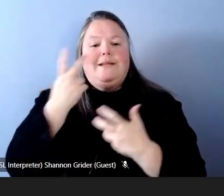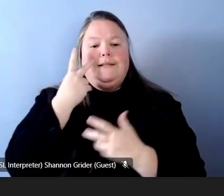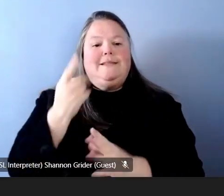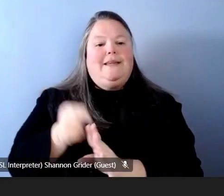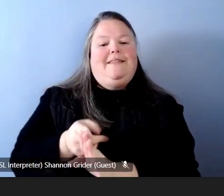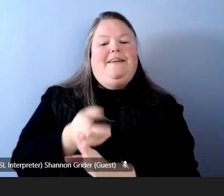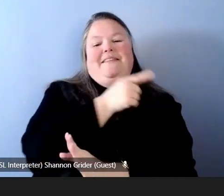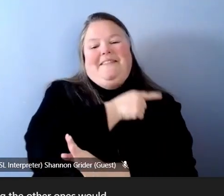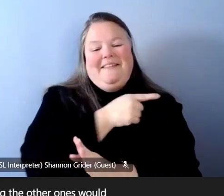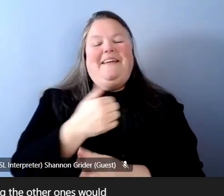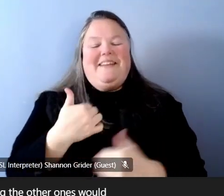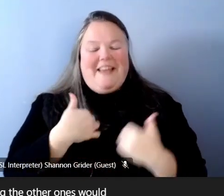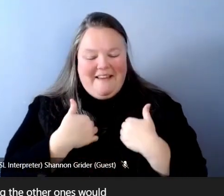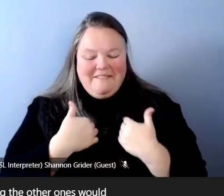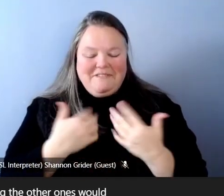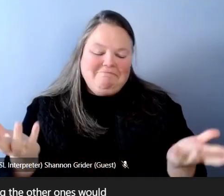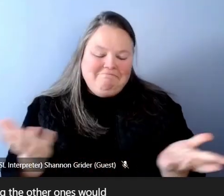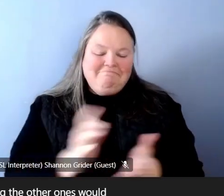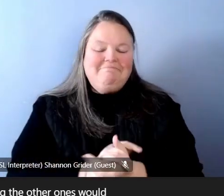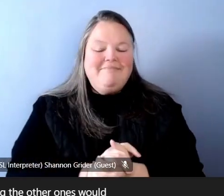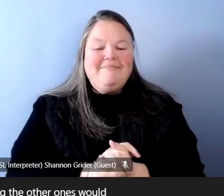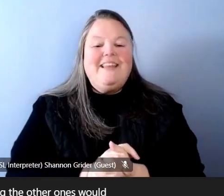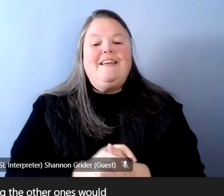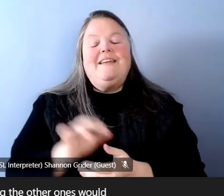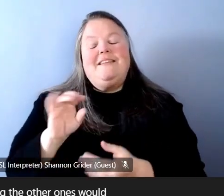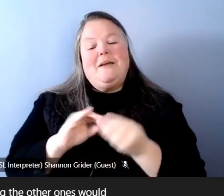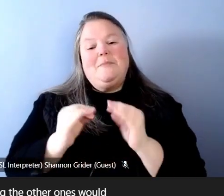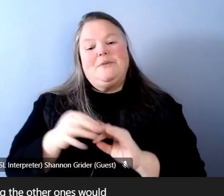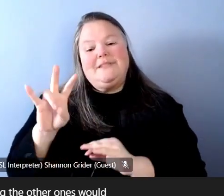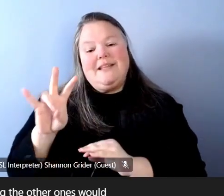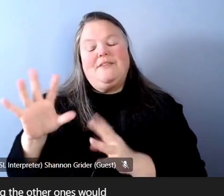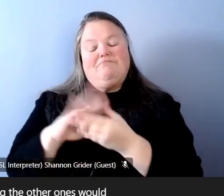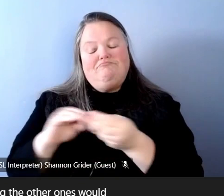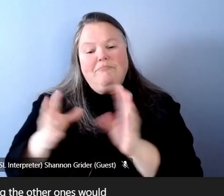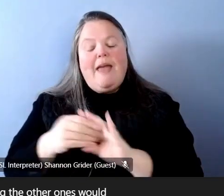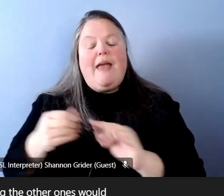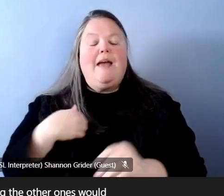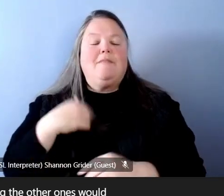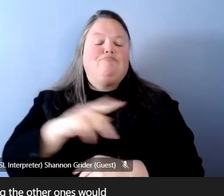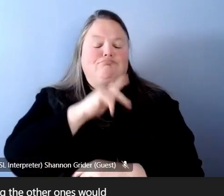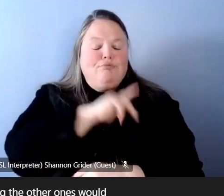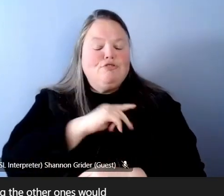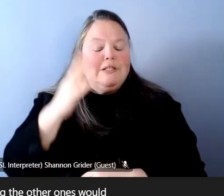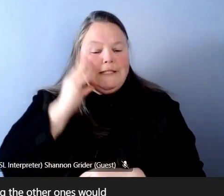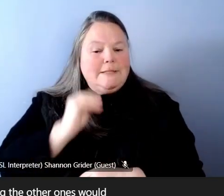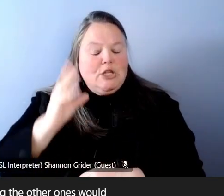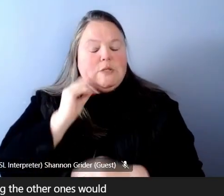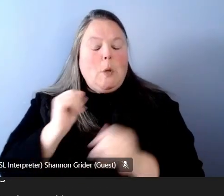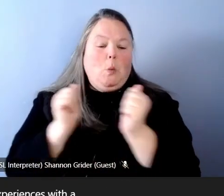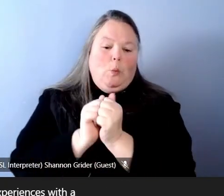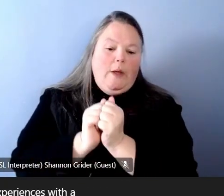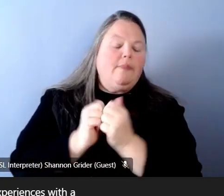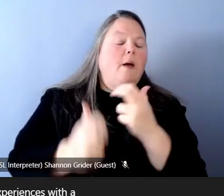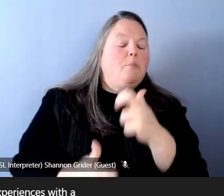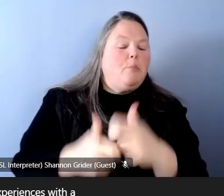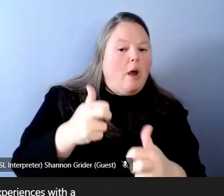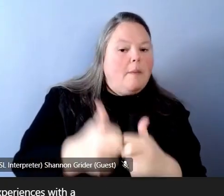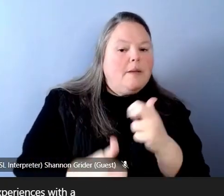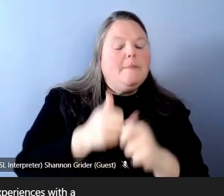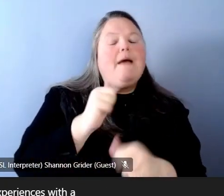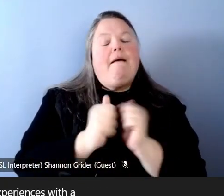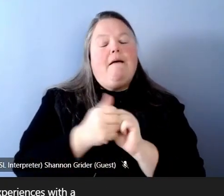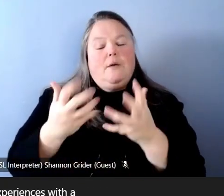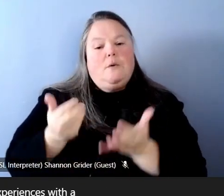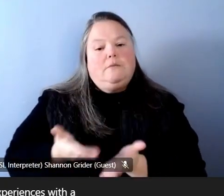would be, I guess to say. It tied in personal experiences with a problem and how they wanted to bring that to the